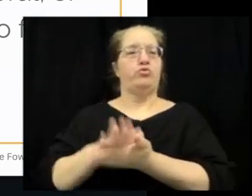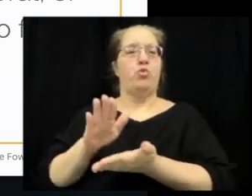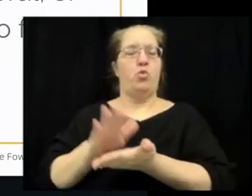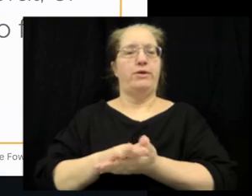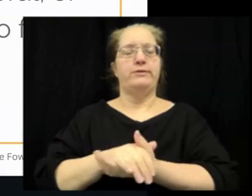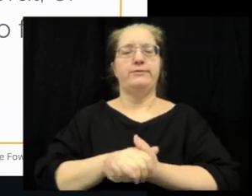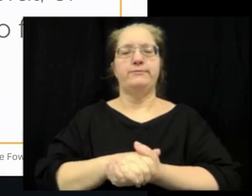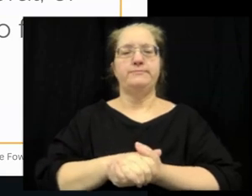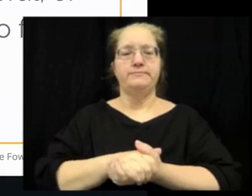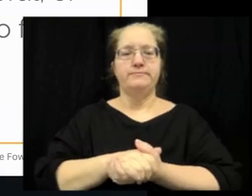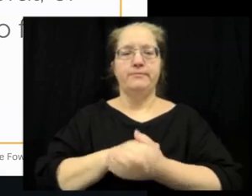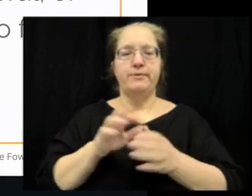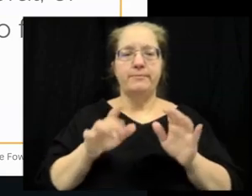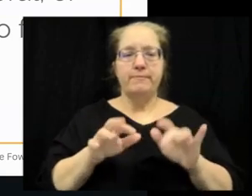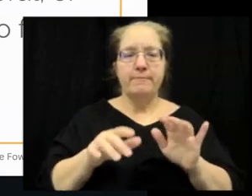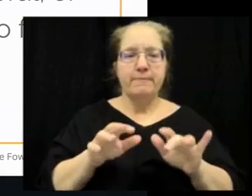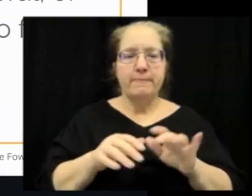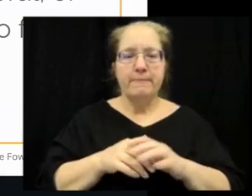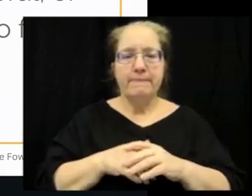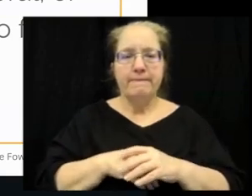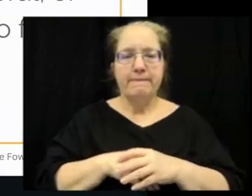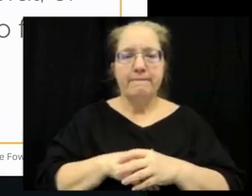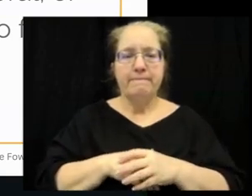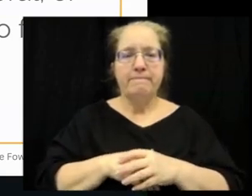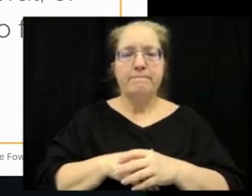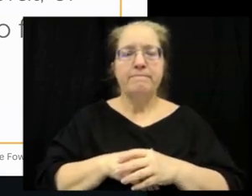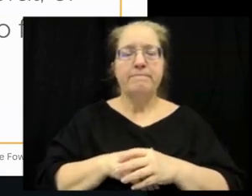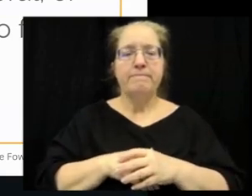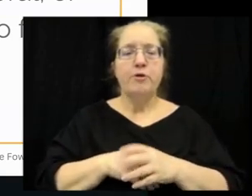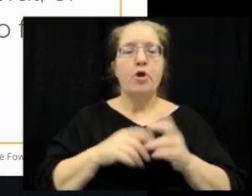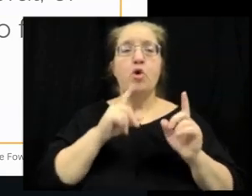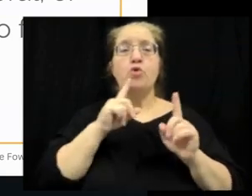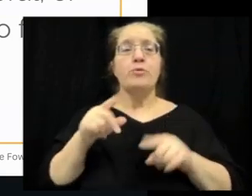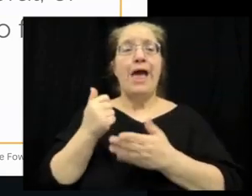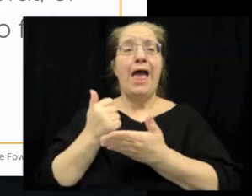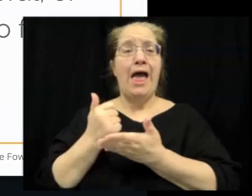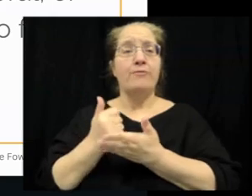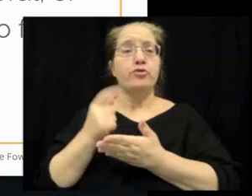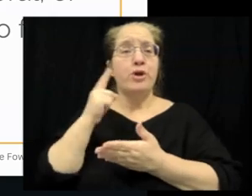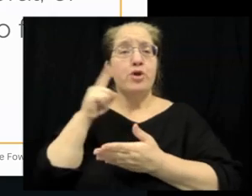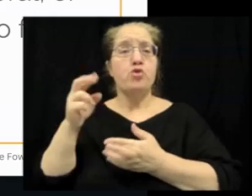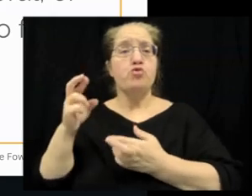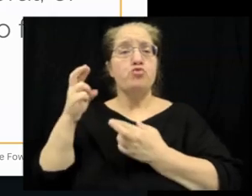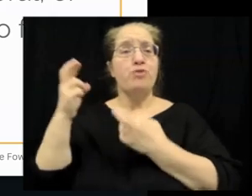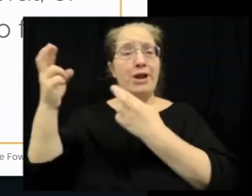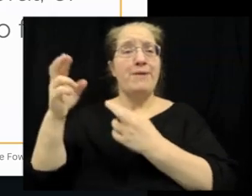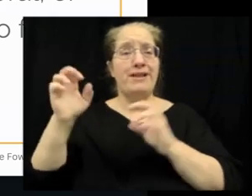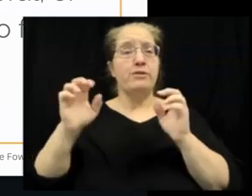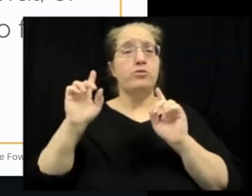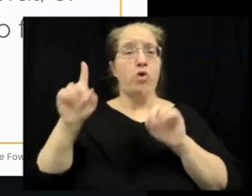Some of the responses coming in, so helpful to hear that you recommend doing evaluations for your child.